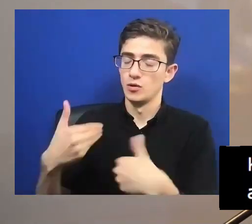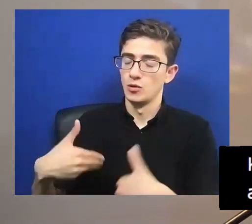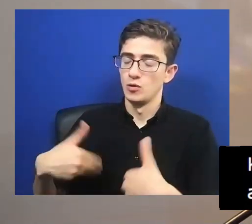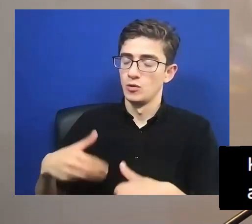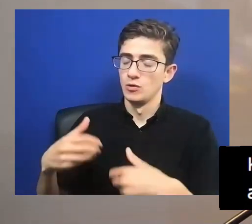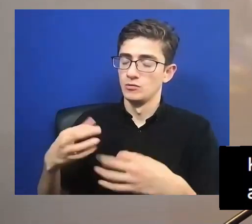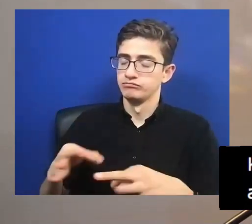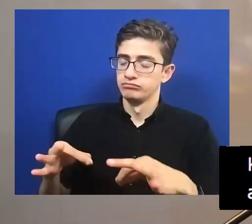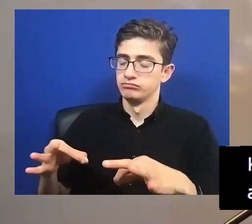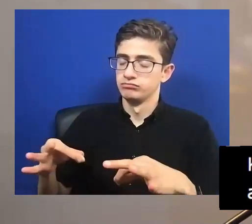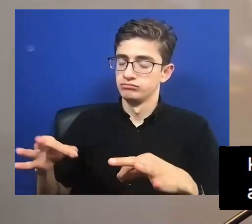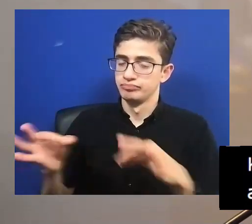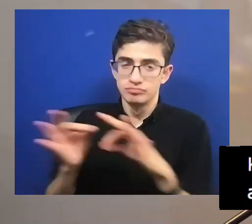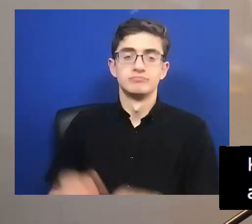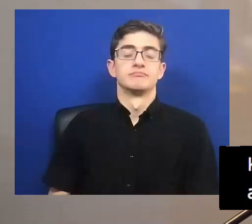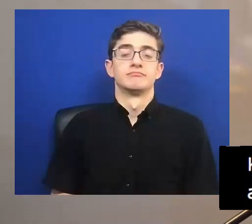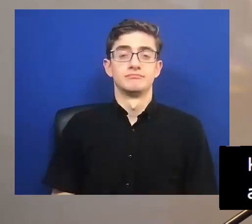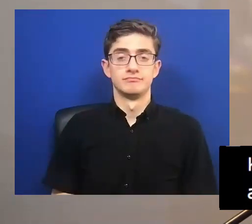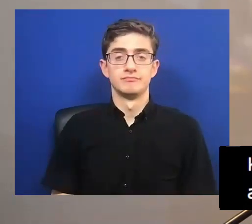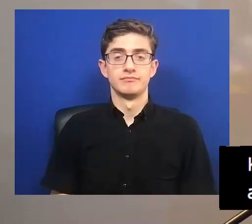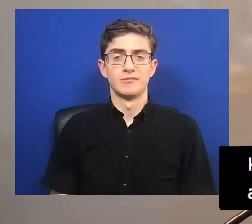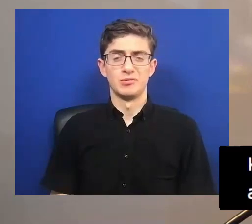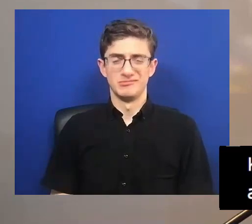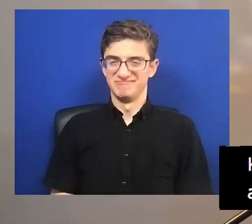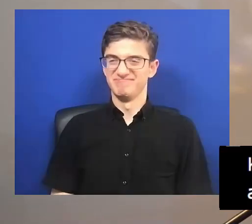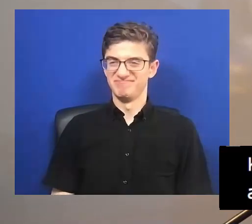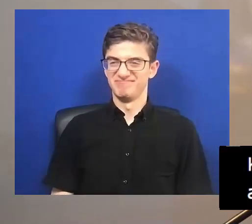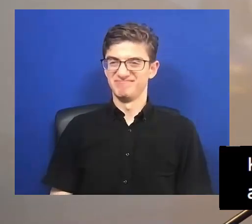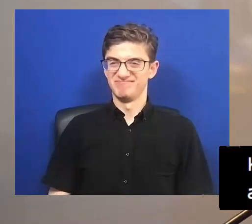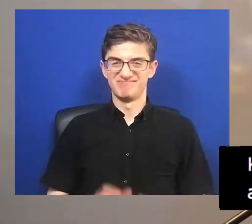So internet connectivity is one of the biggest challenges of our generation.